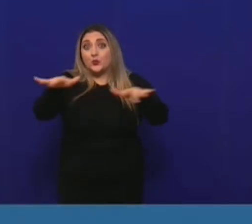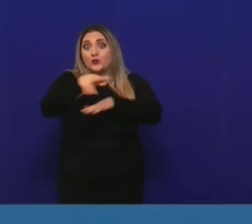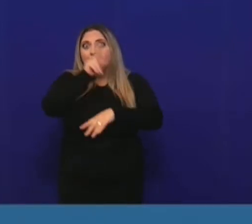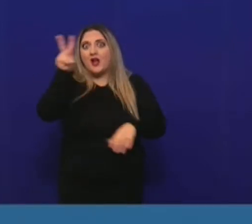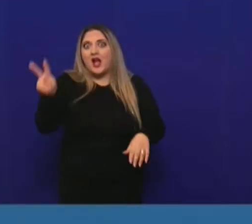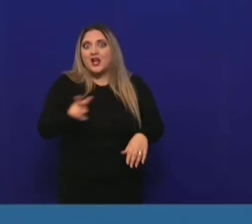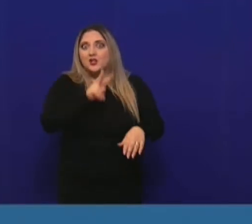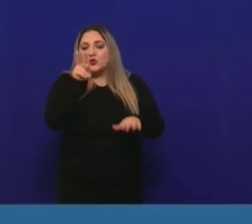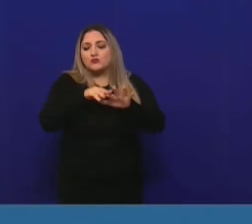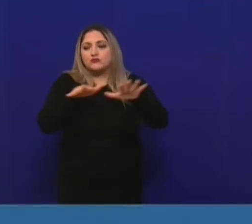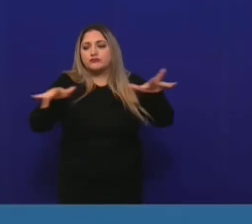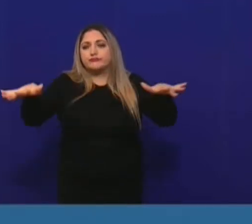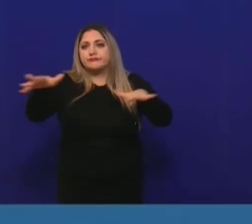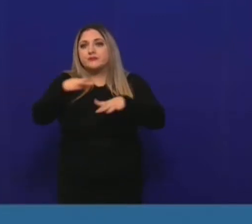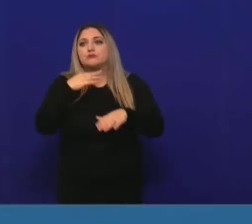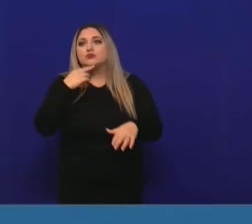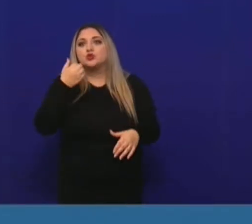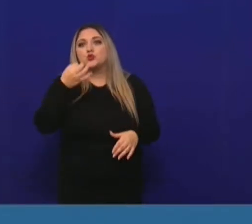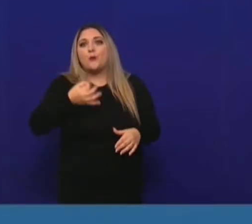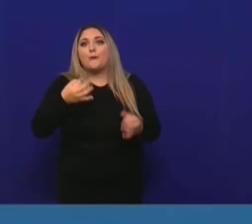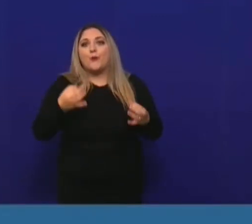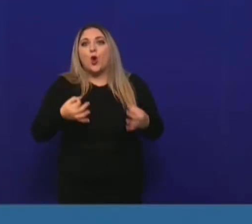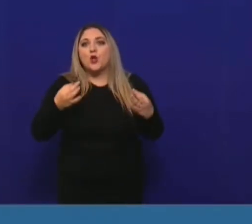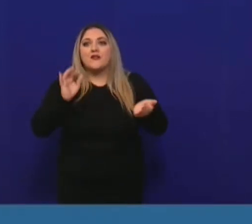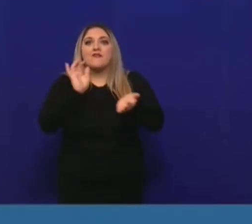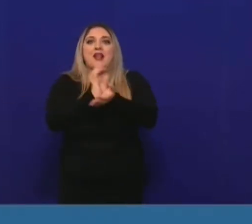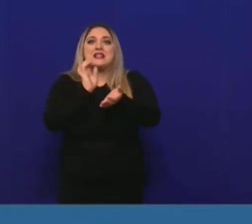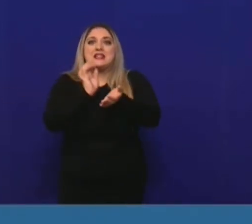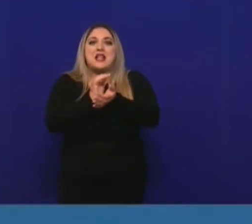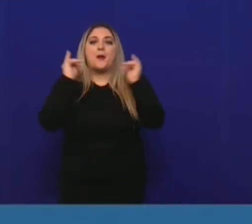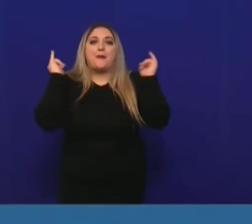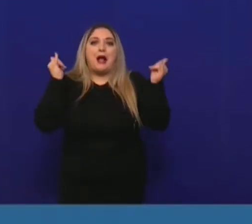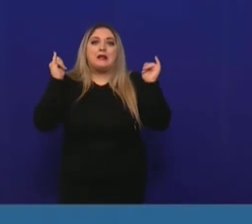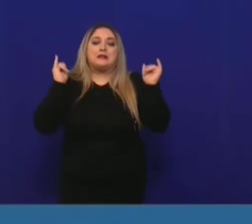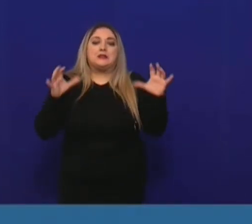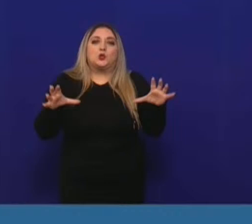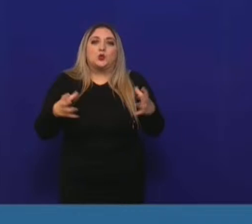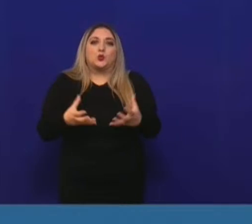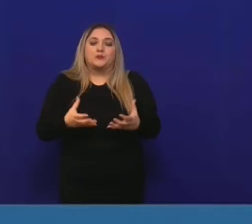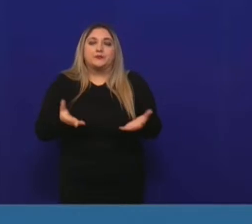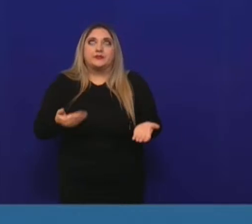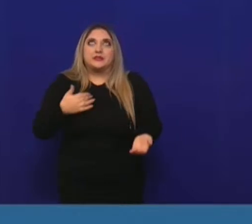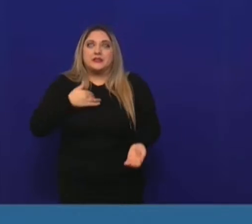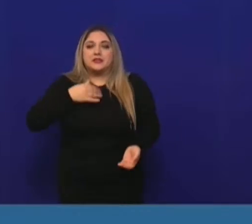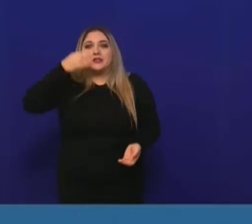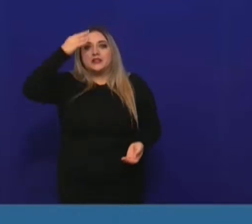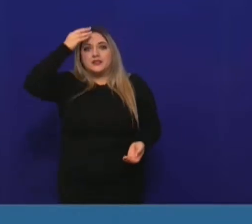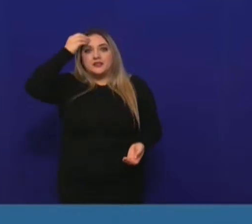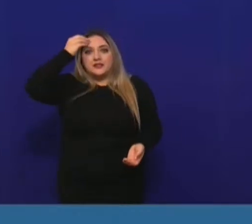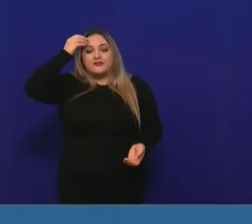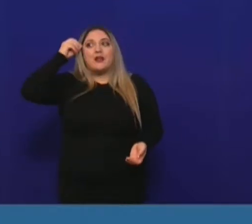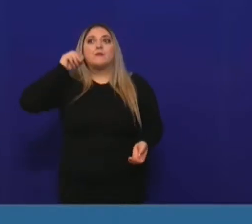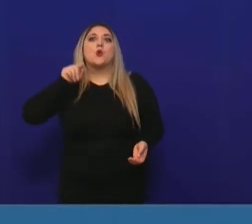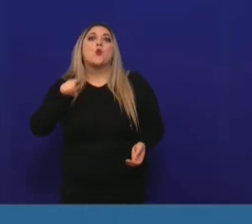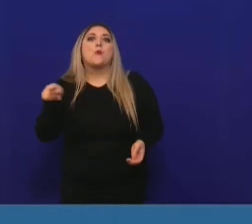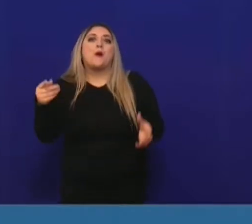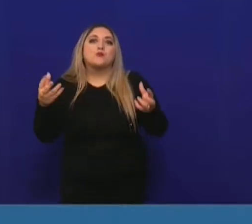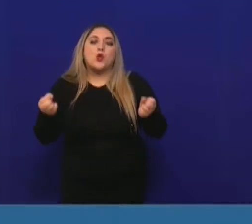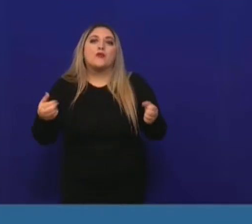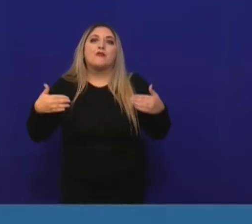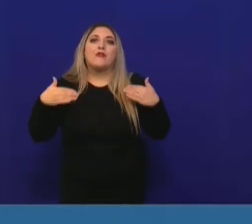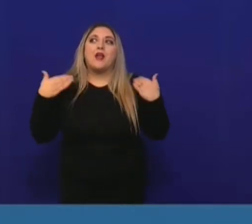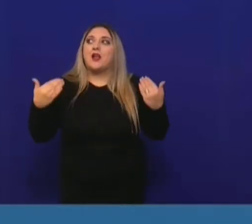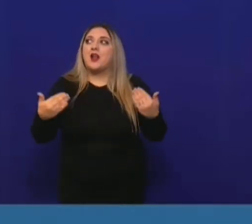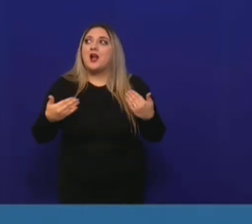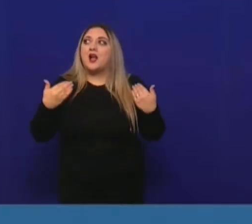qed jinfirex fejn inti tista' taffordja li jkollok dawn il-gatherings. Nifhem li persuni jistgħu jifirħu però ejja noqogħdu attenti